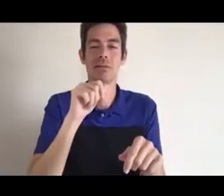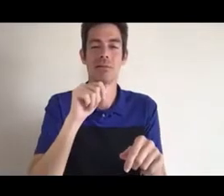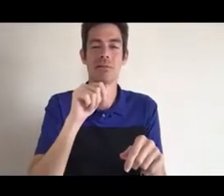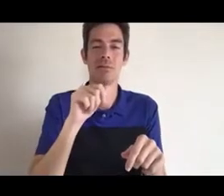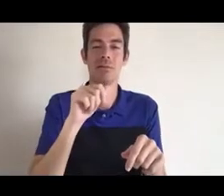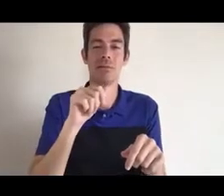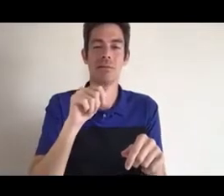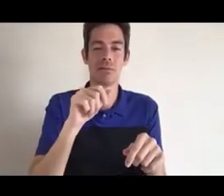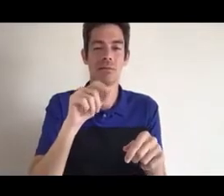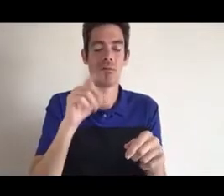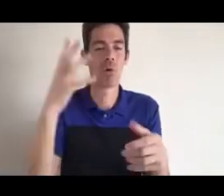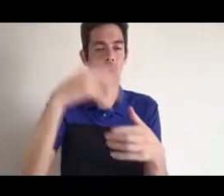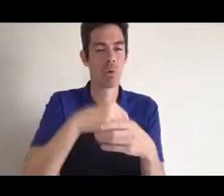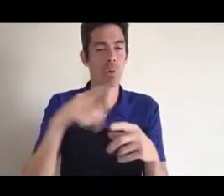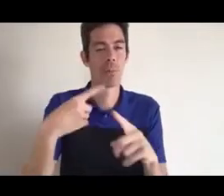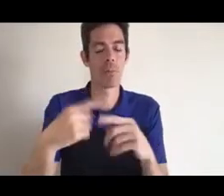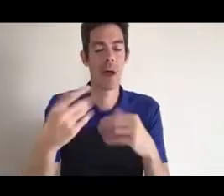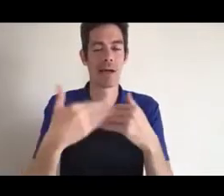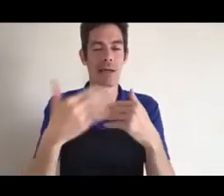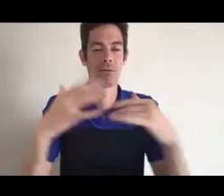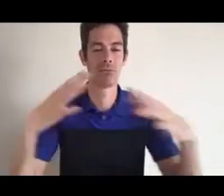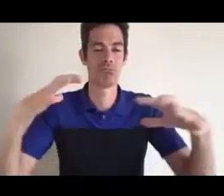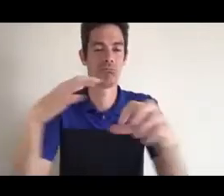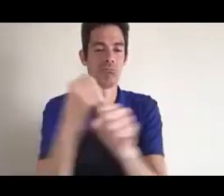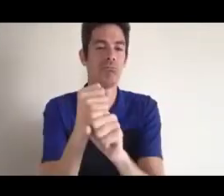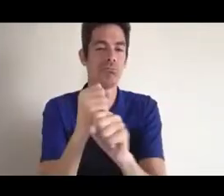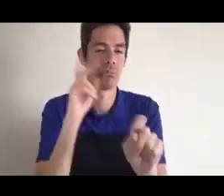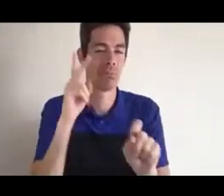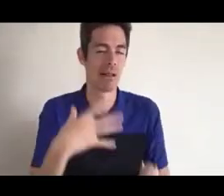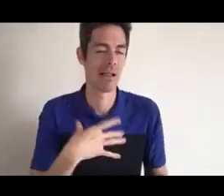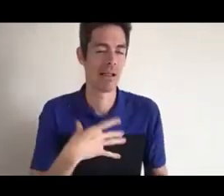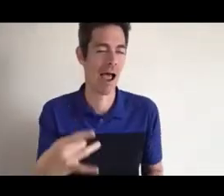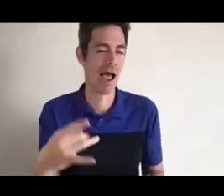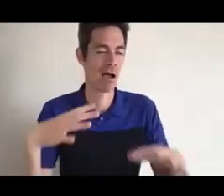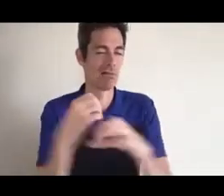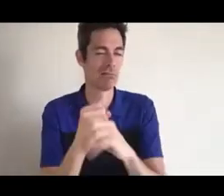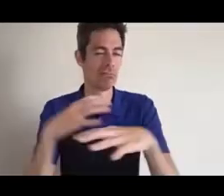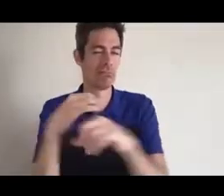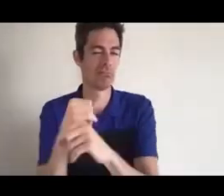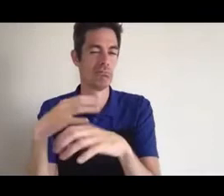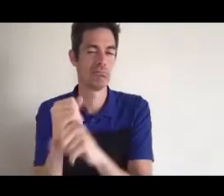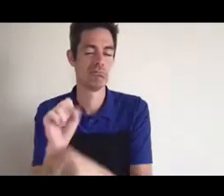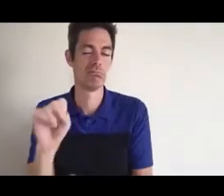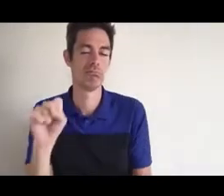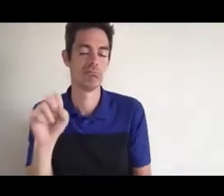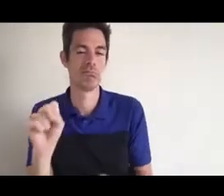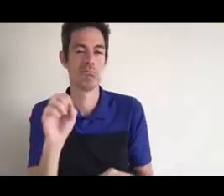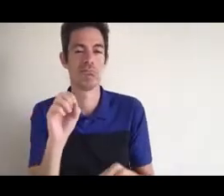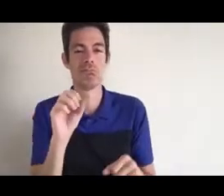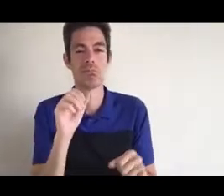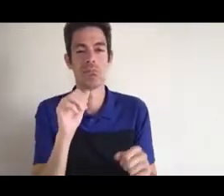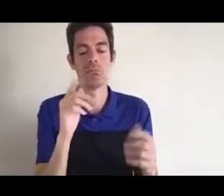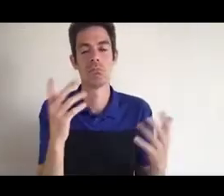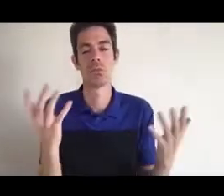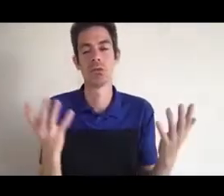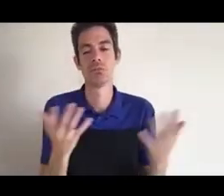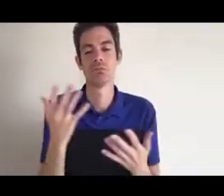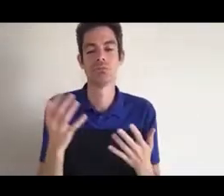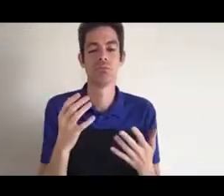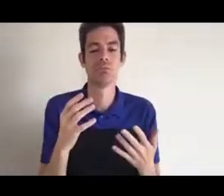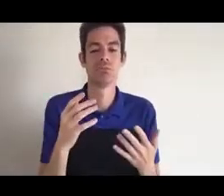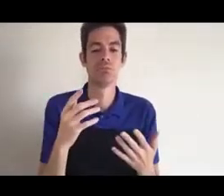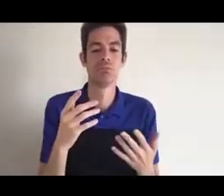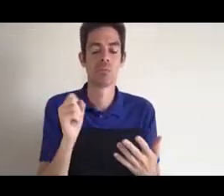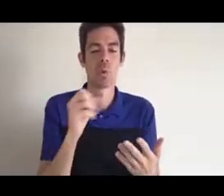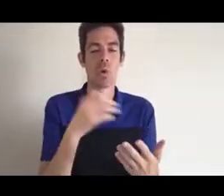it's quick to spell unless. So it's not always about signing, using a sign.